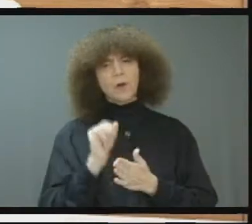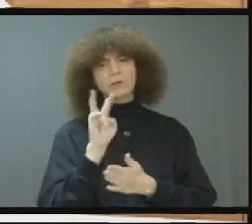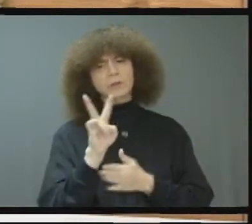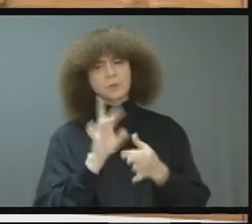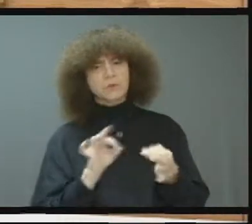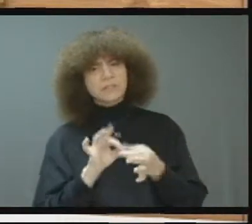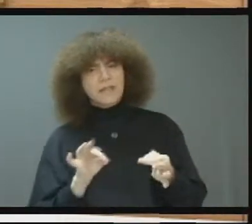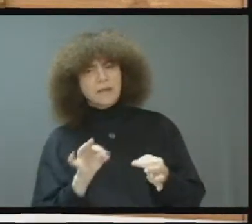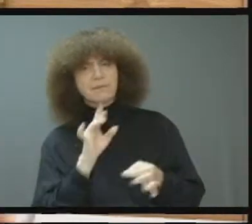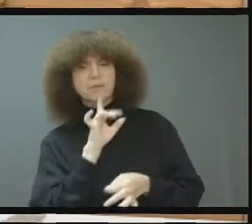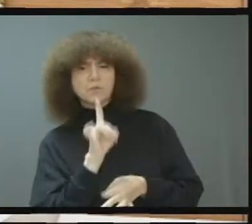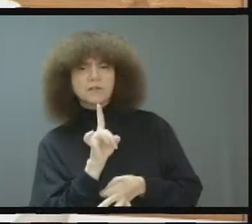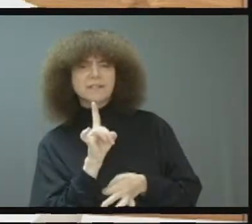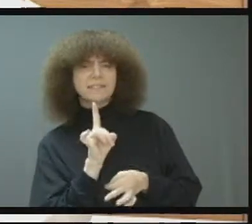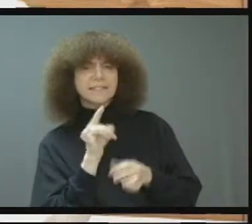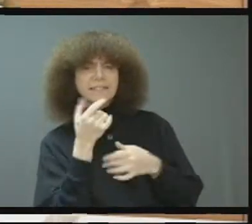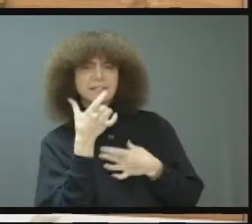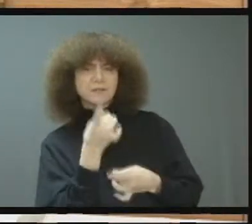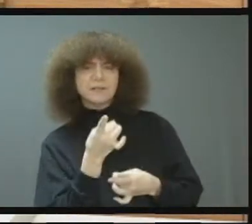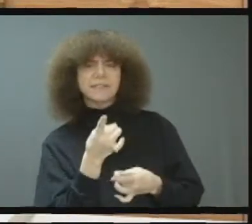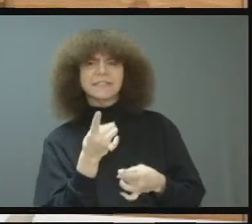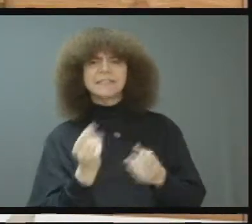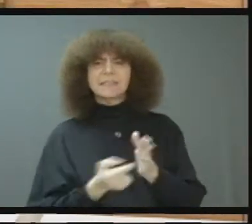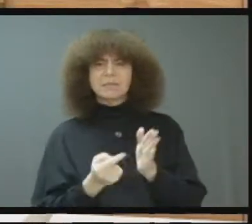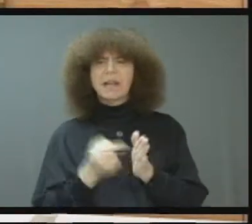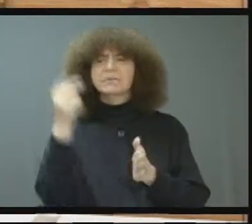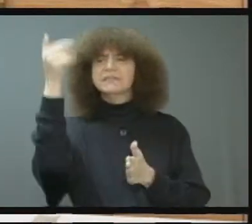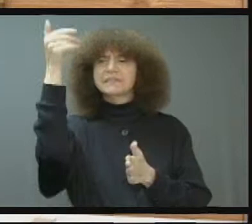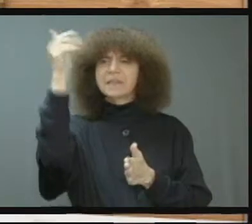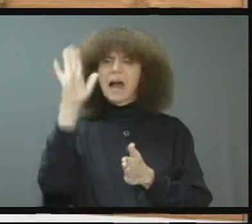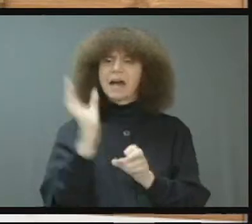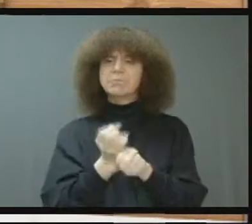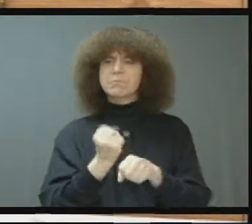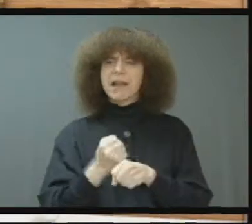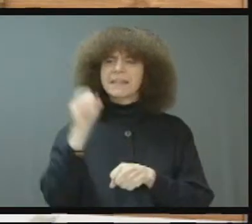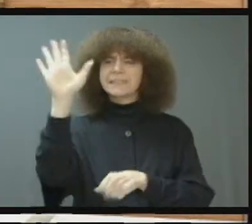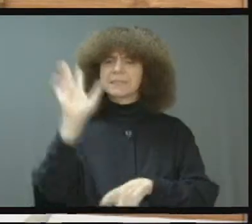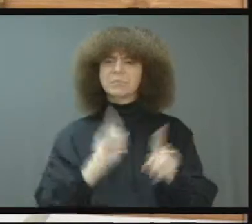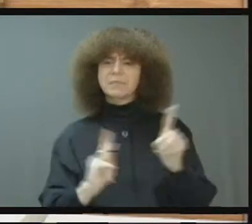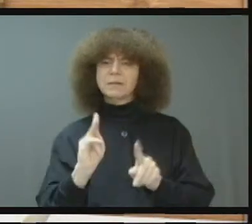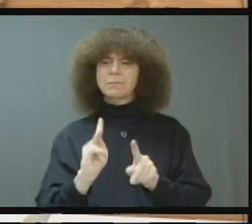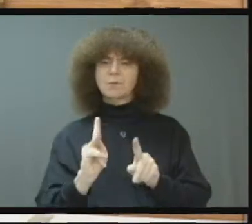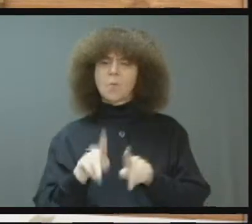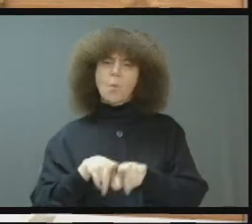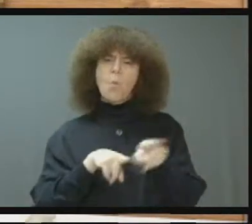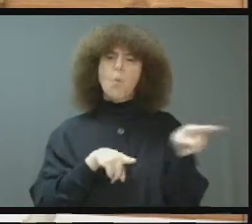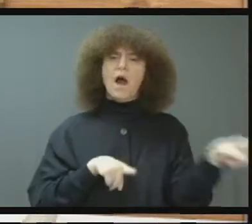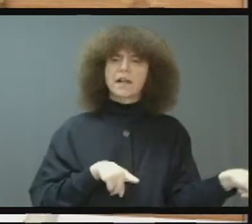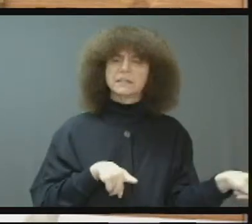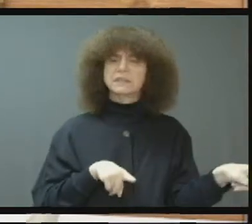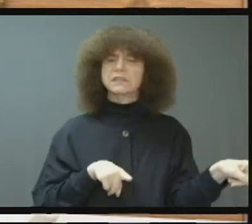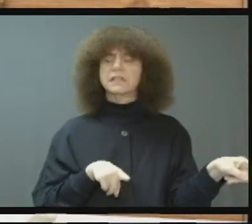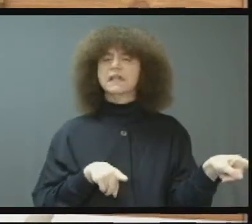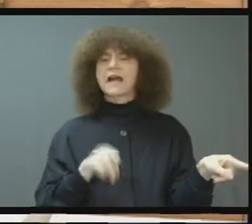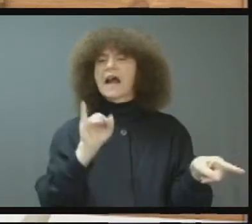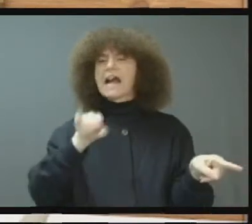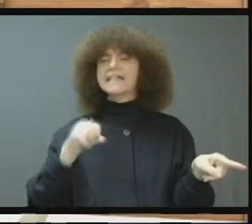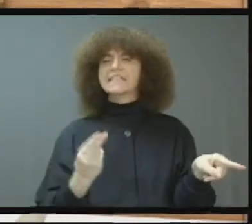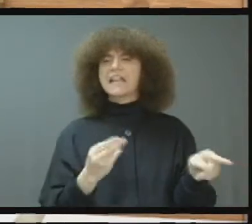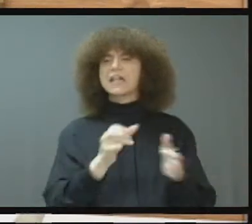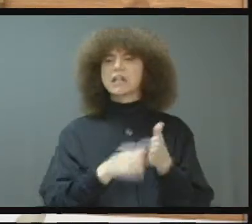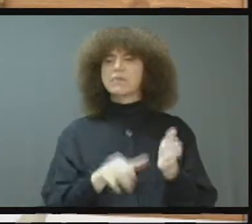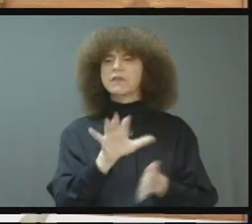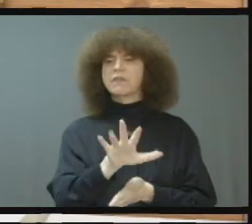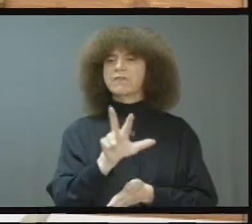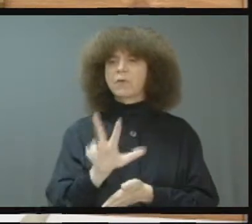The first one says that there are times when God makes his people wander away from him. In the well-known Isaiah 53:6 verse, it